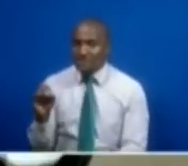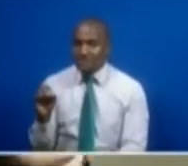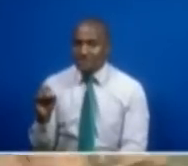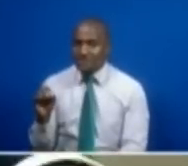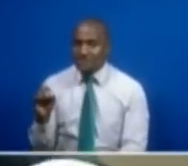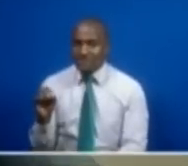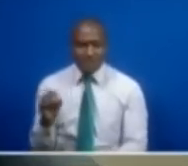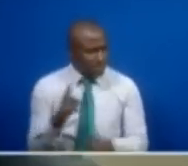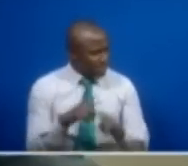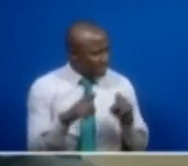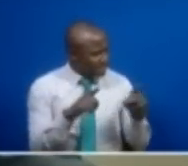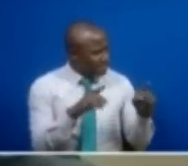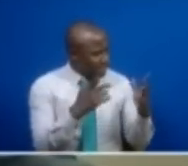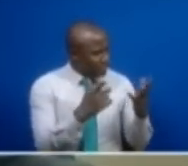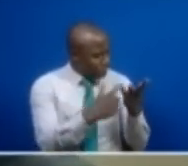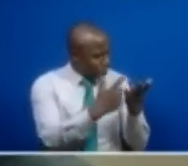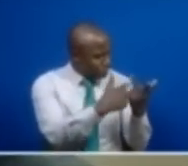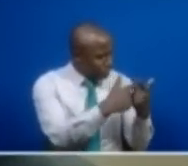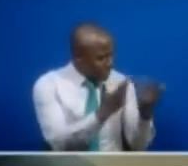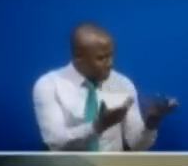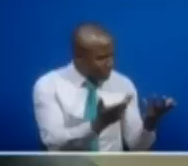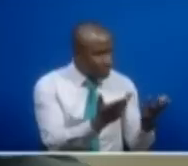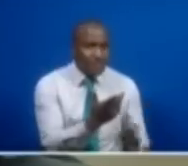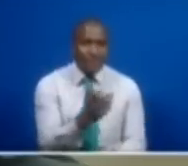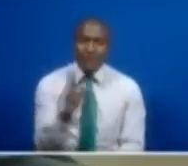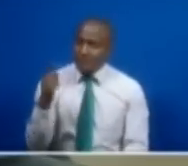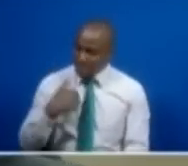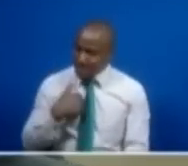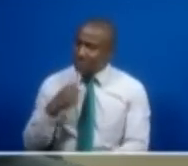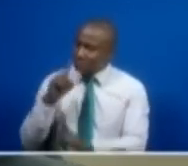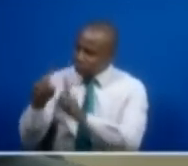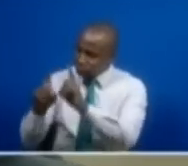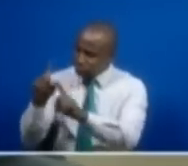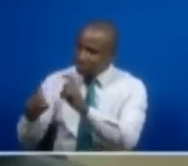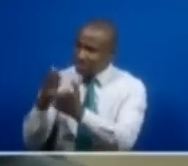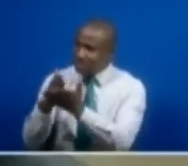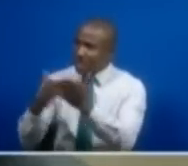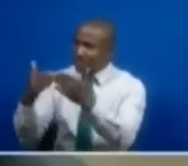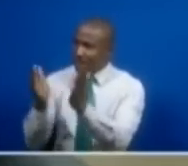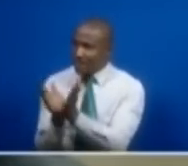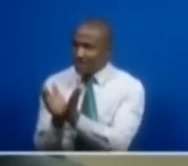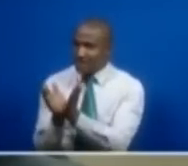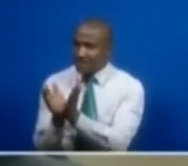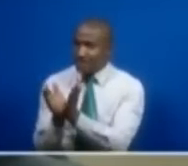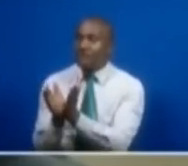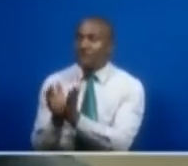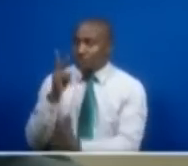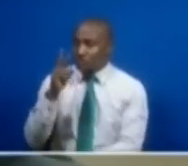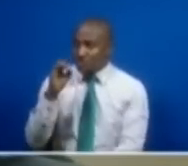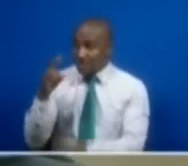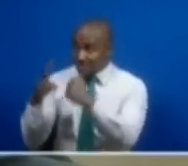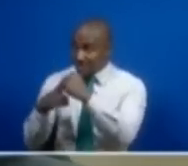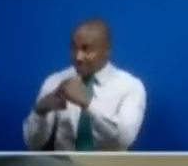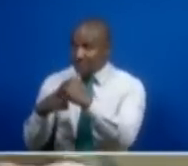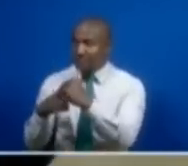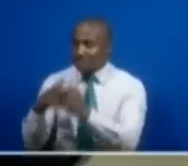random sampling was. I've interrogated some of these companies and in 2007 I